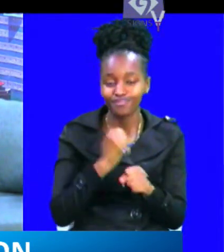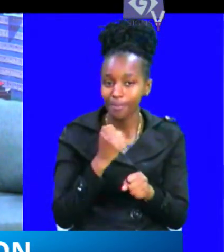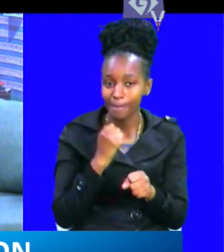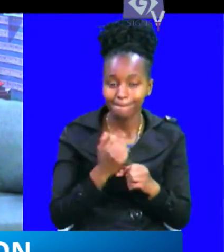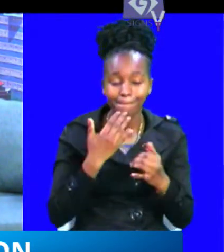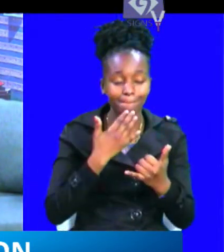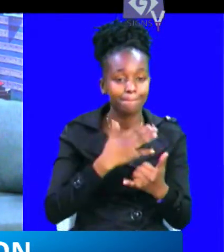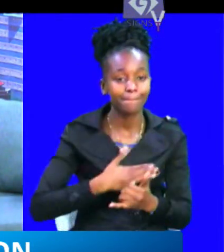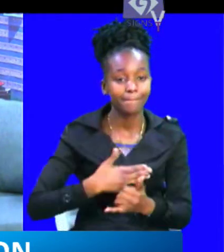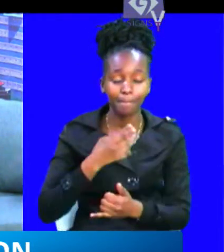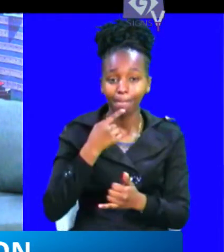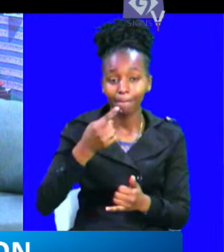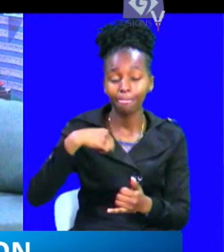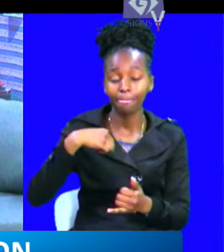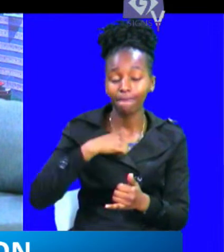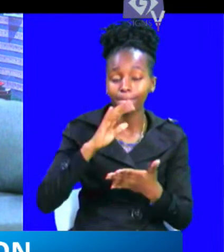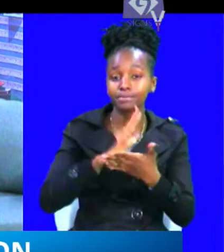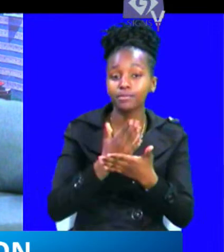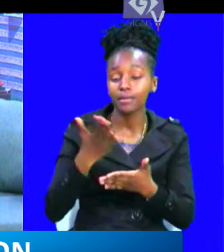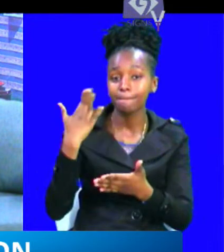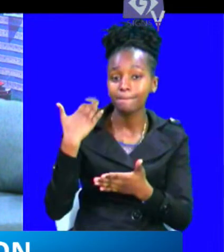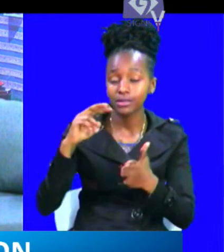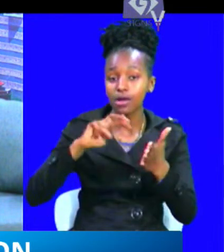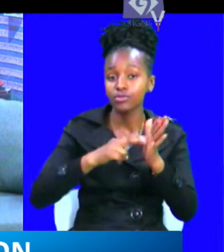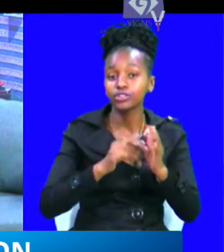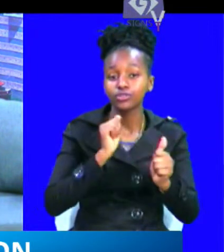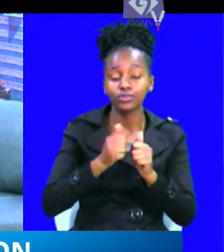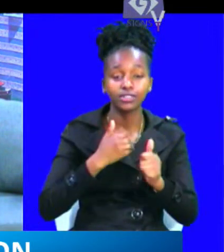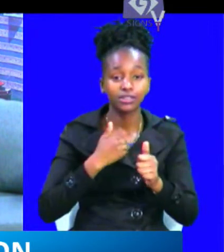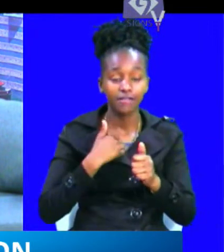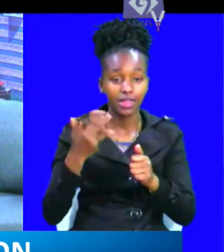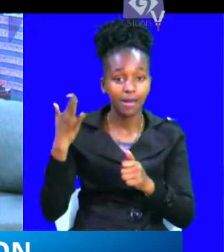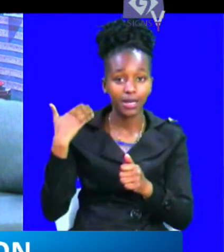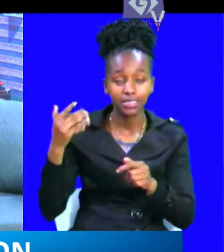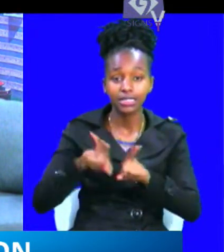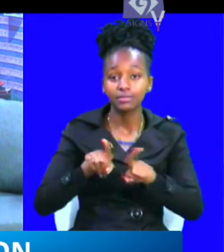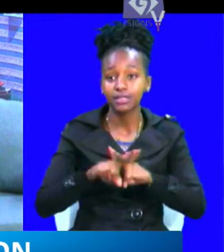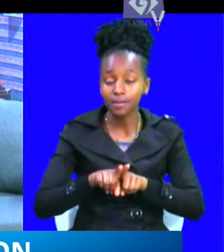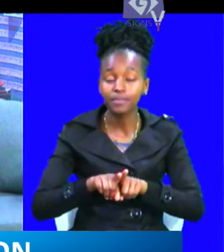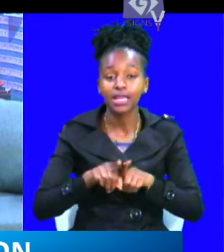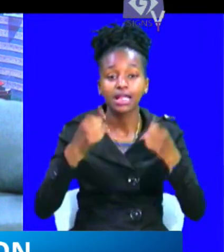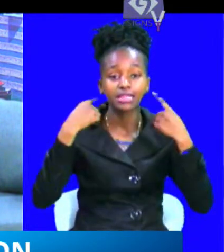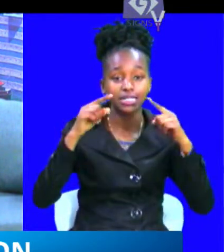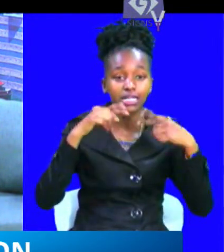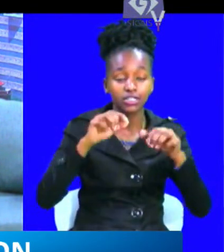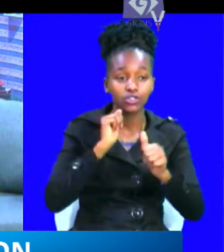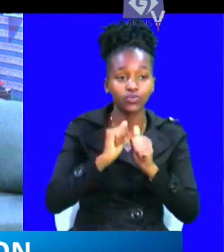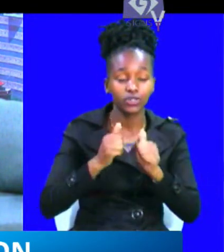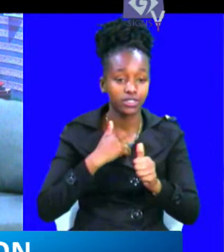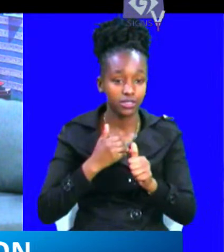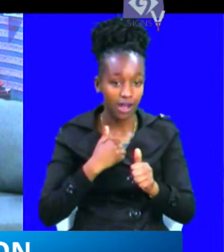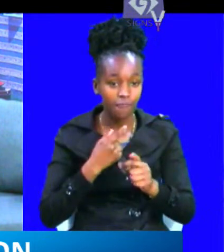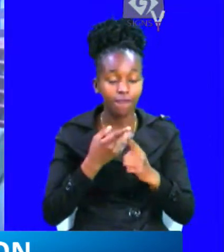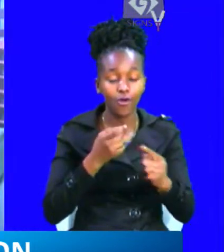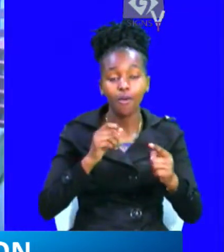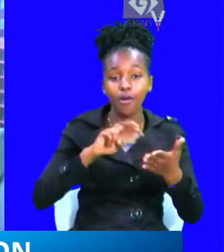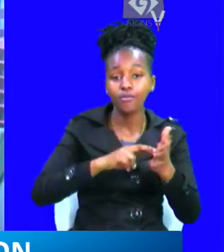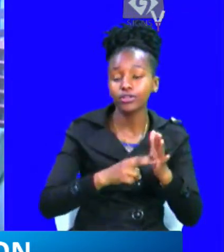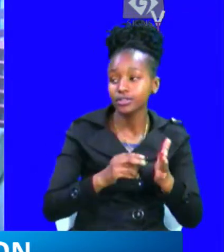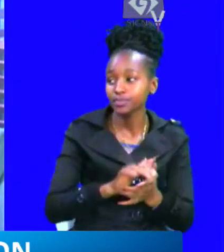of the past projects that you have been able to do, and what are the success thresholds for those projects?